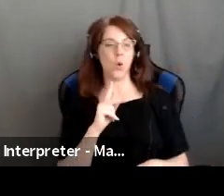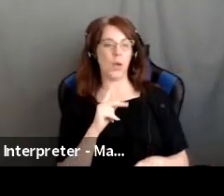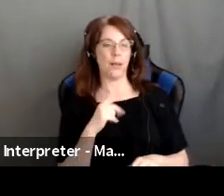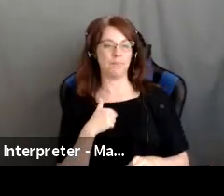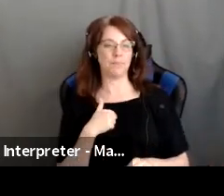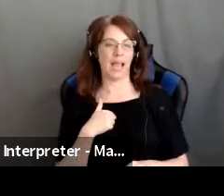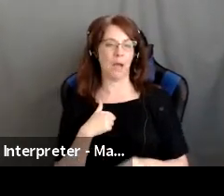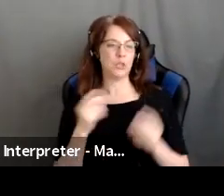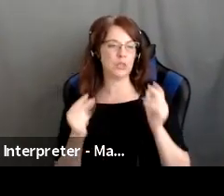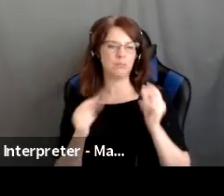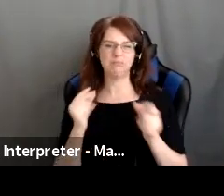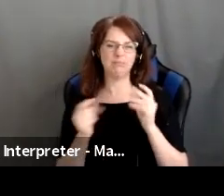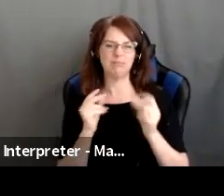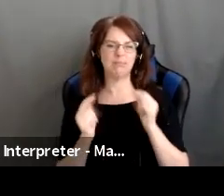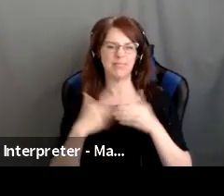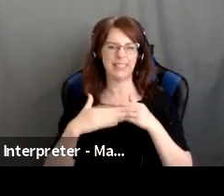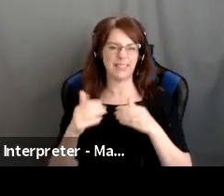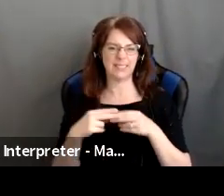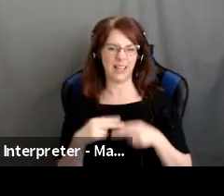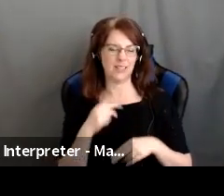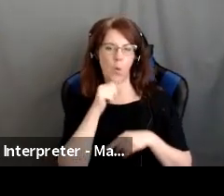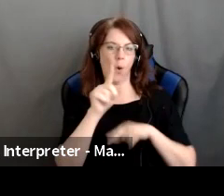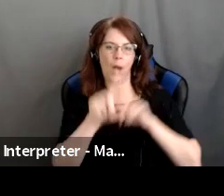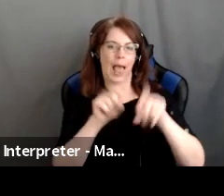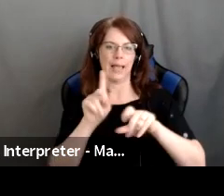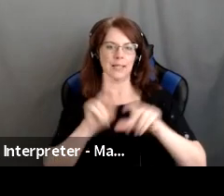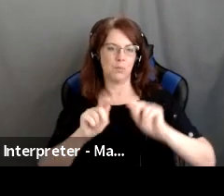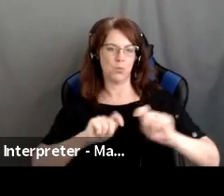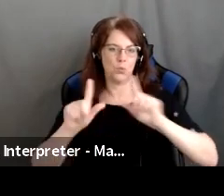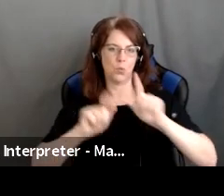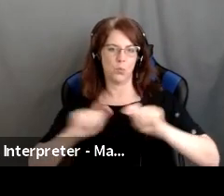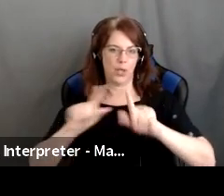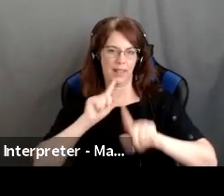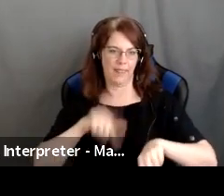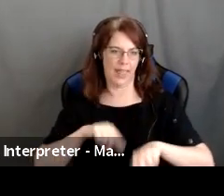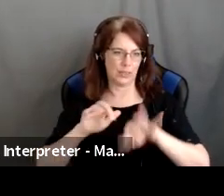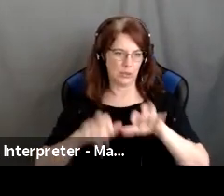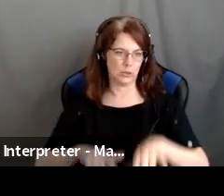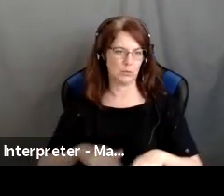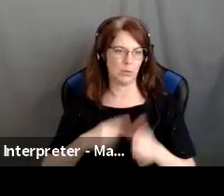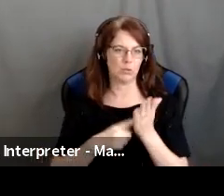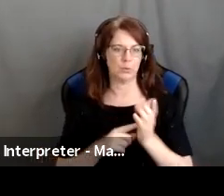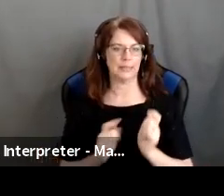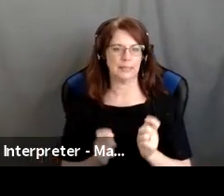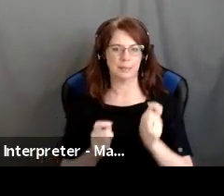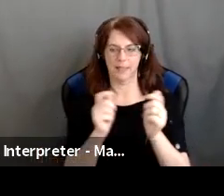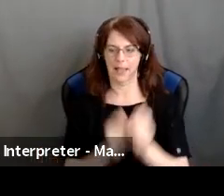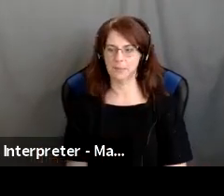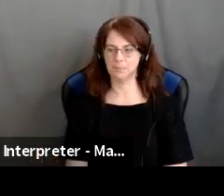go through these next few slides. I won't ask people to put the answers in the chat. I'll just go over them so we can speed things